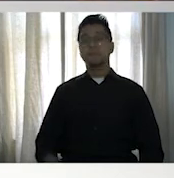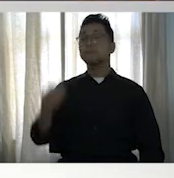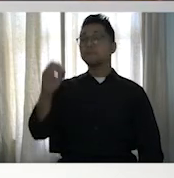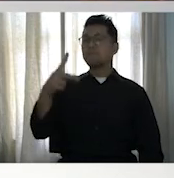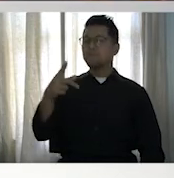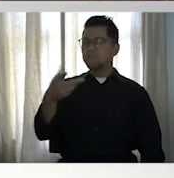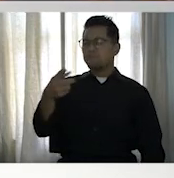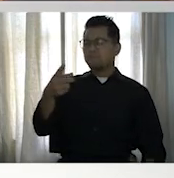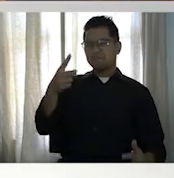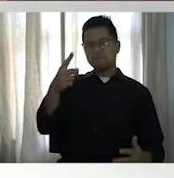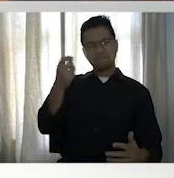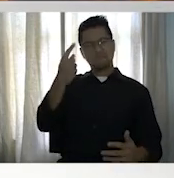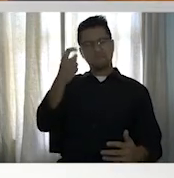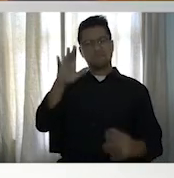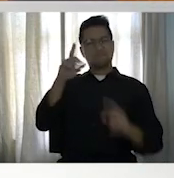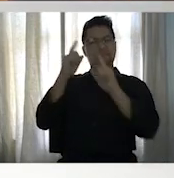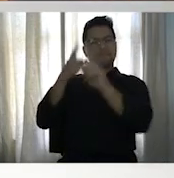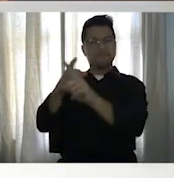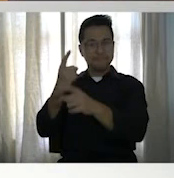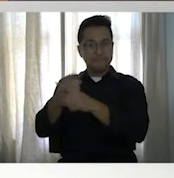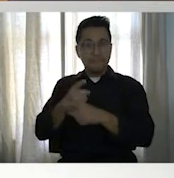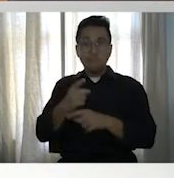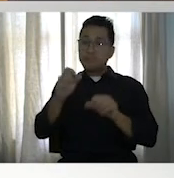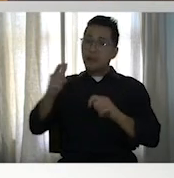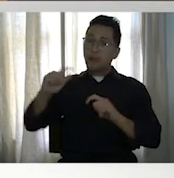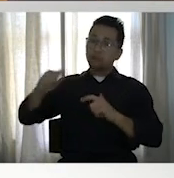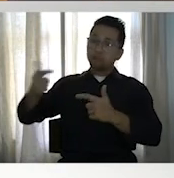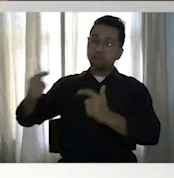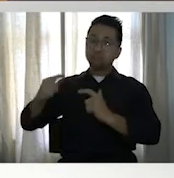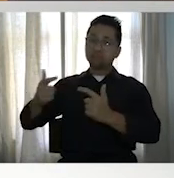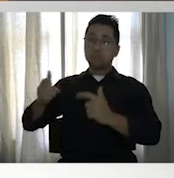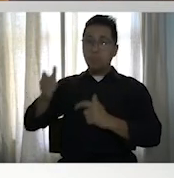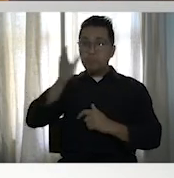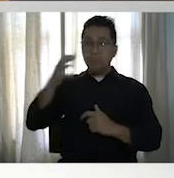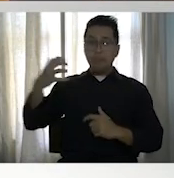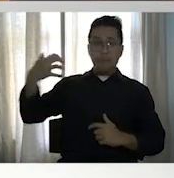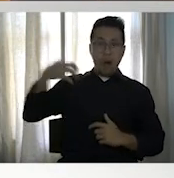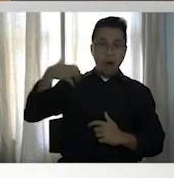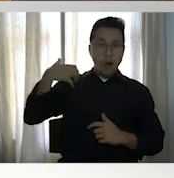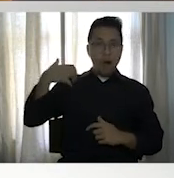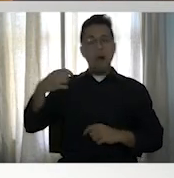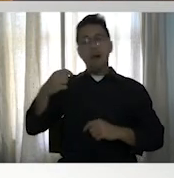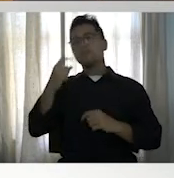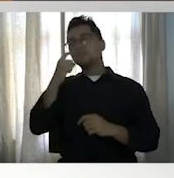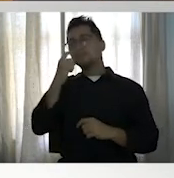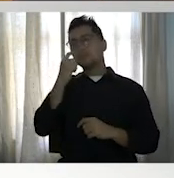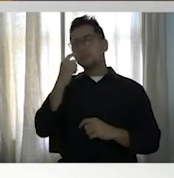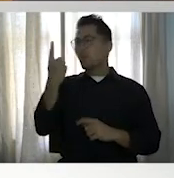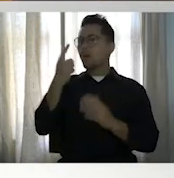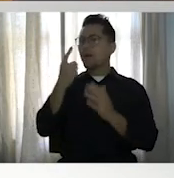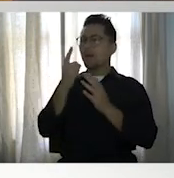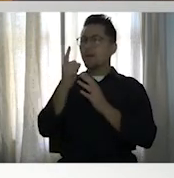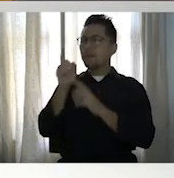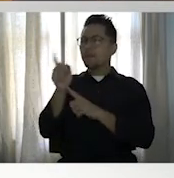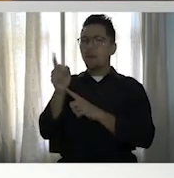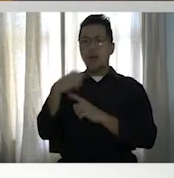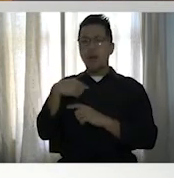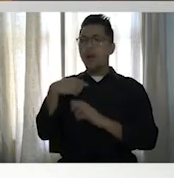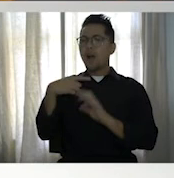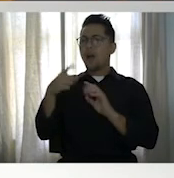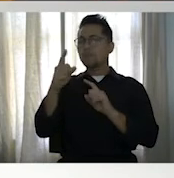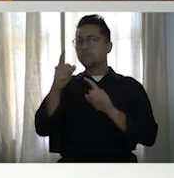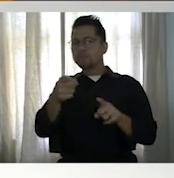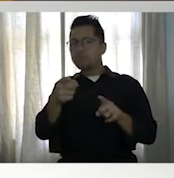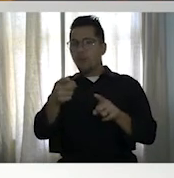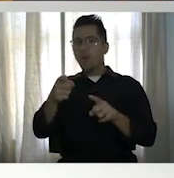Okay, you kind of get the idea. You can take turns being the boss. You can change, and at one point I pointed to one, or had a point one,